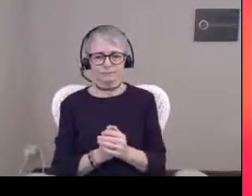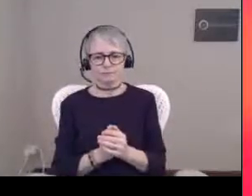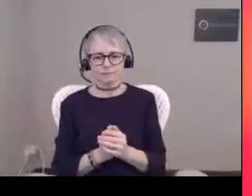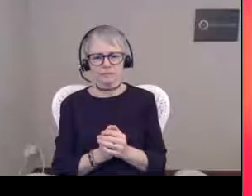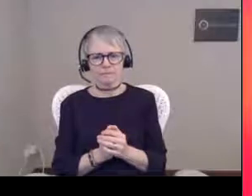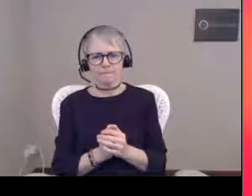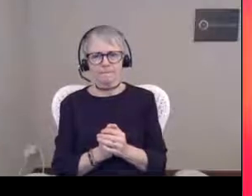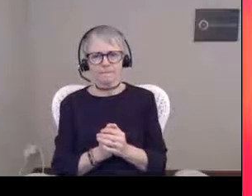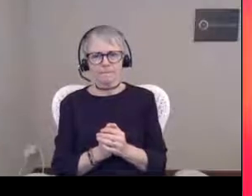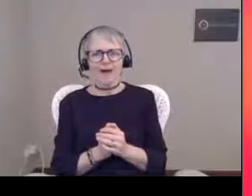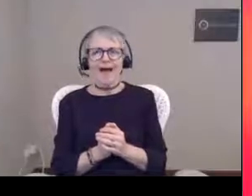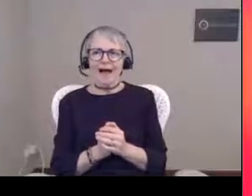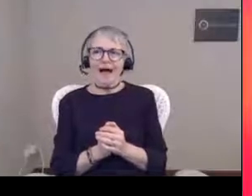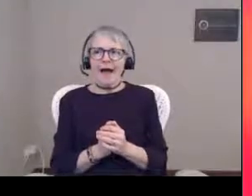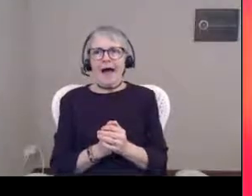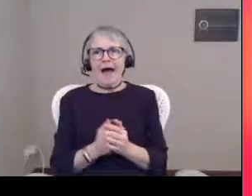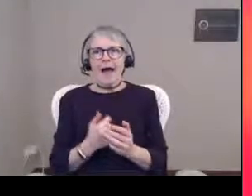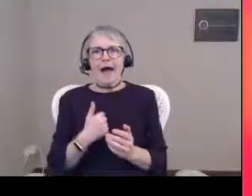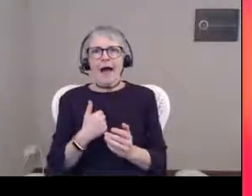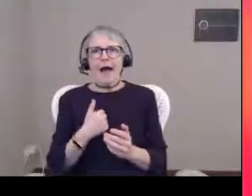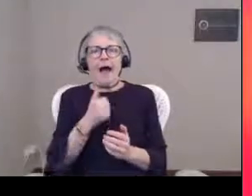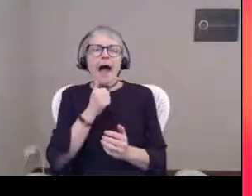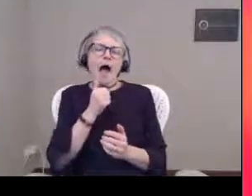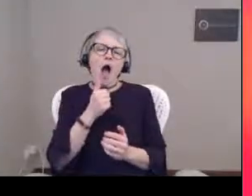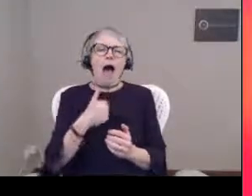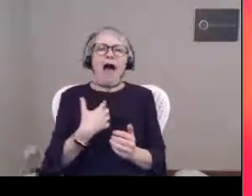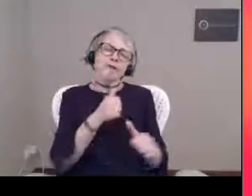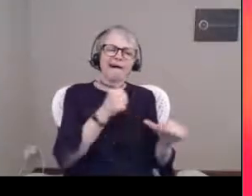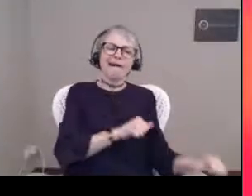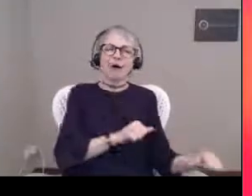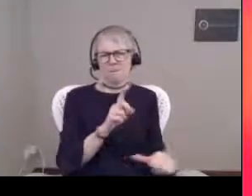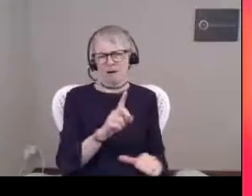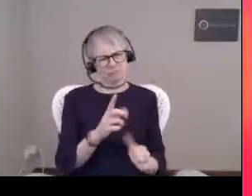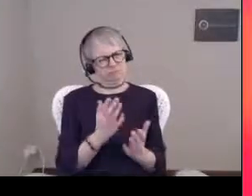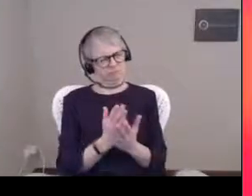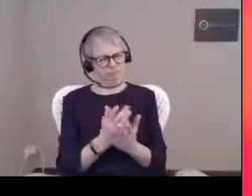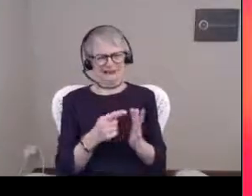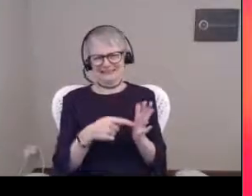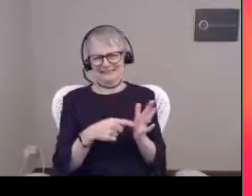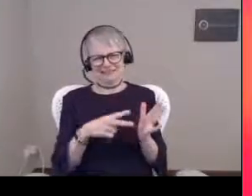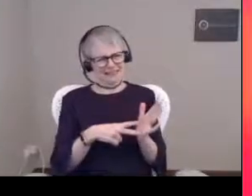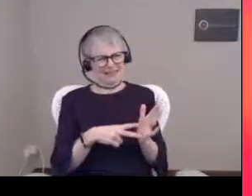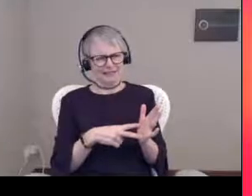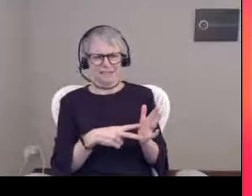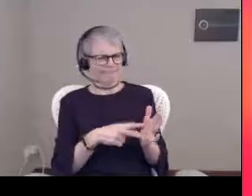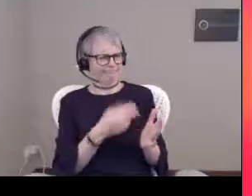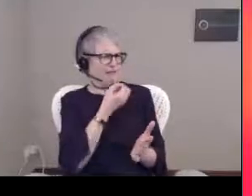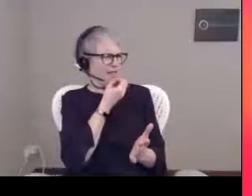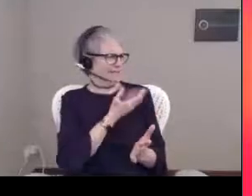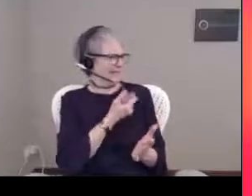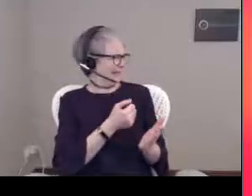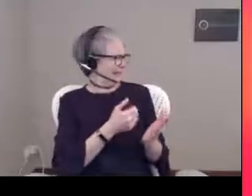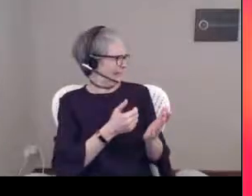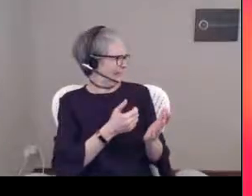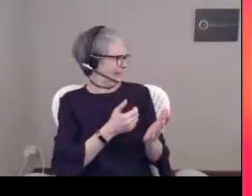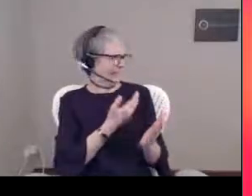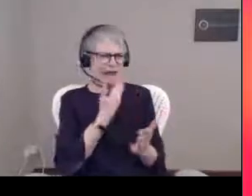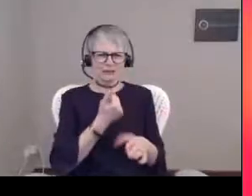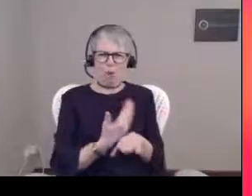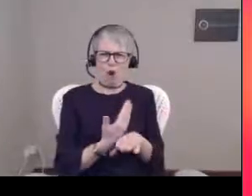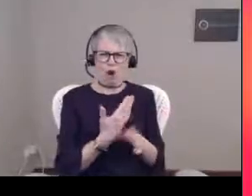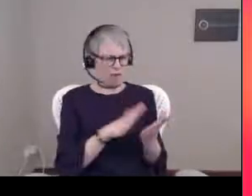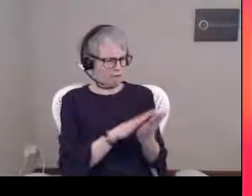Amazing. I mean, I know I'm biased around this, but it is a fantastic company culture. It is a fantastic place to work. And the